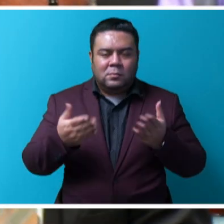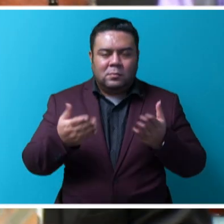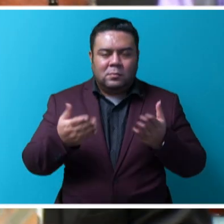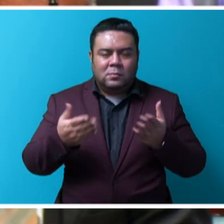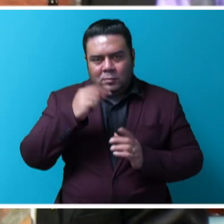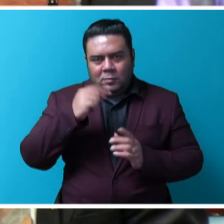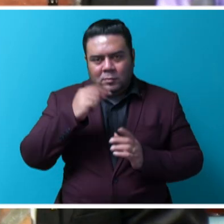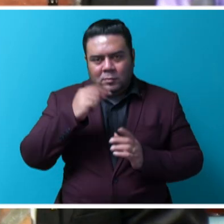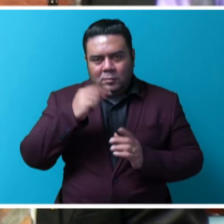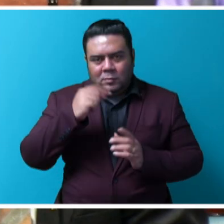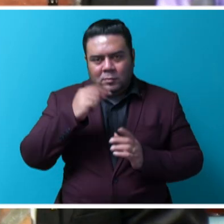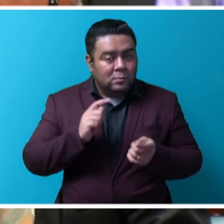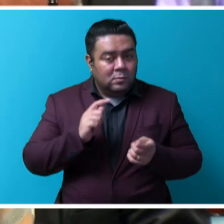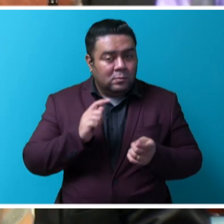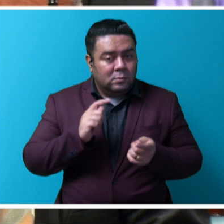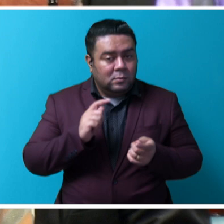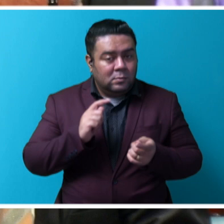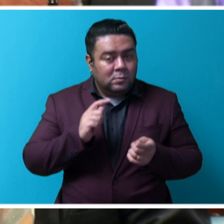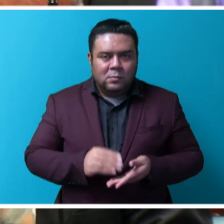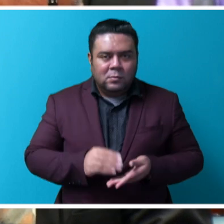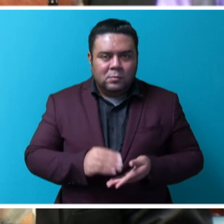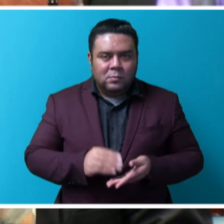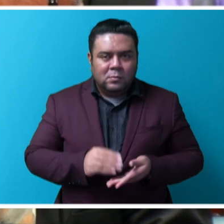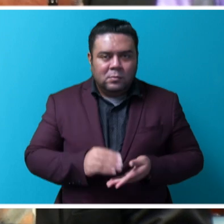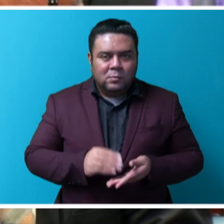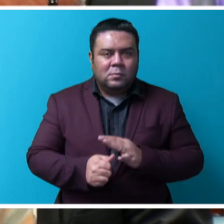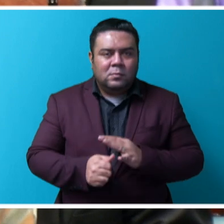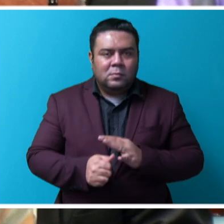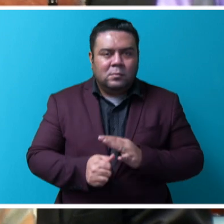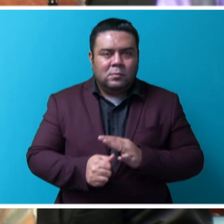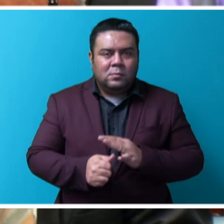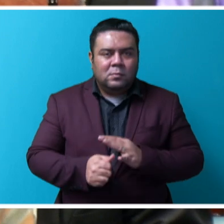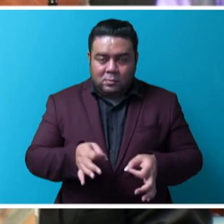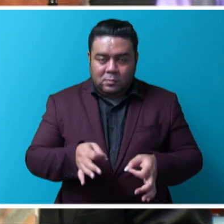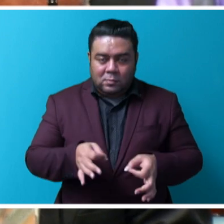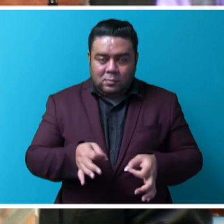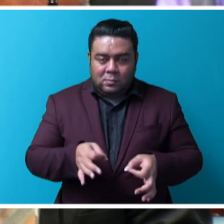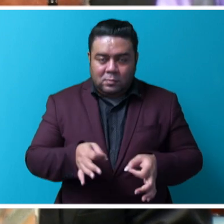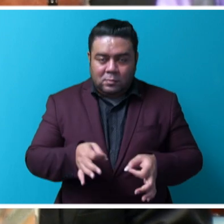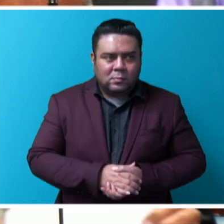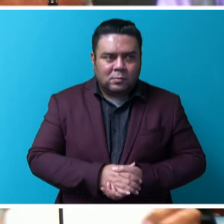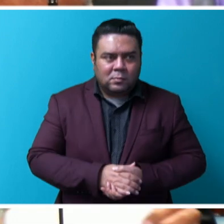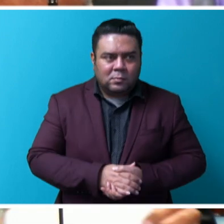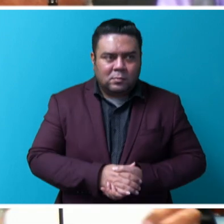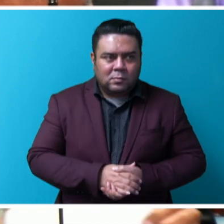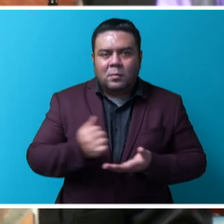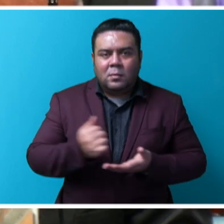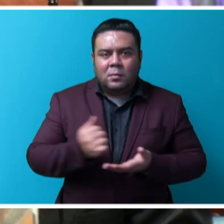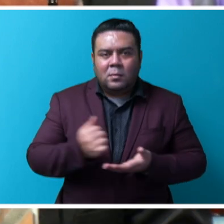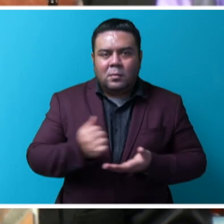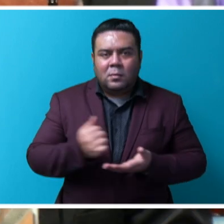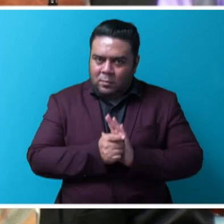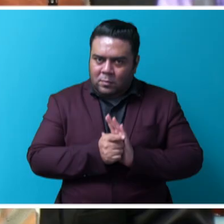conventions: the Basel Convention, which regulates hazardous waste movement; the Rotterdam Convention, which promotes prior informed consent in chemical